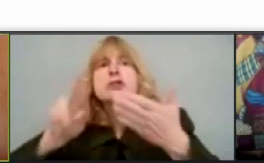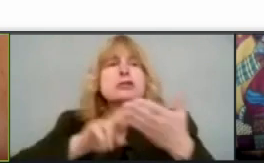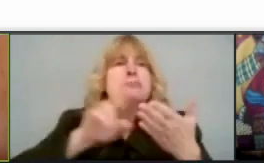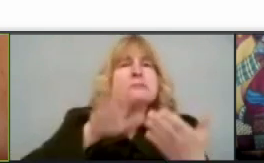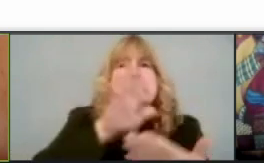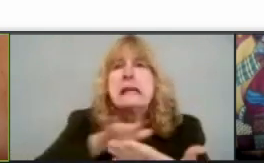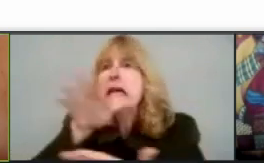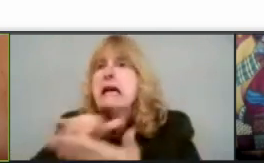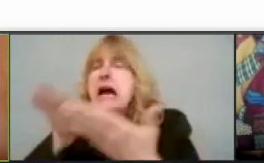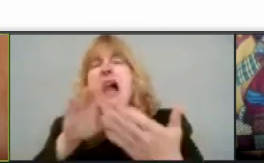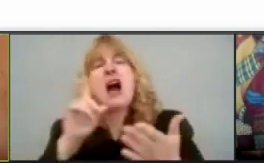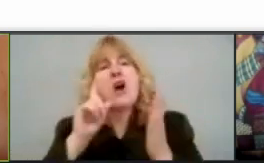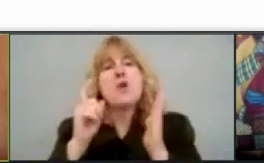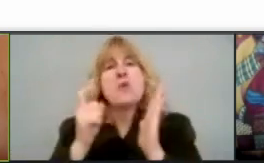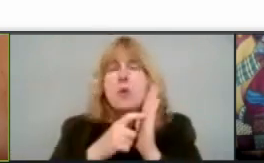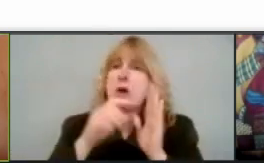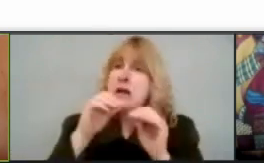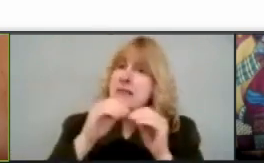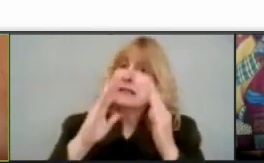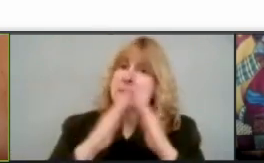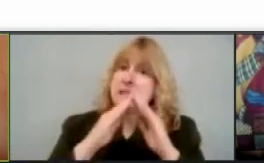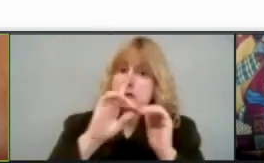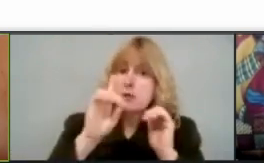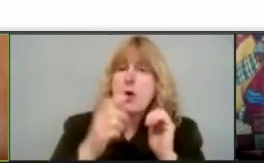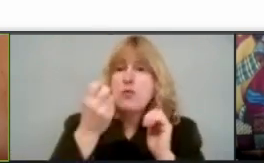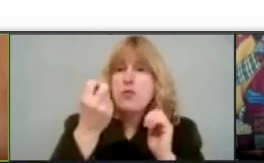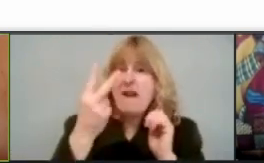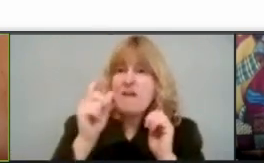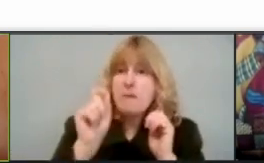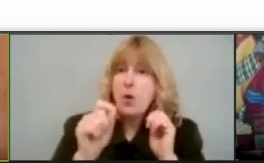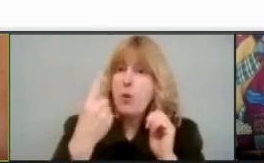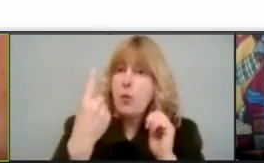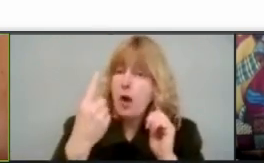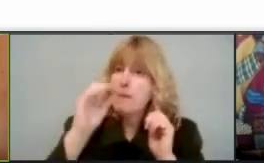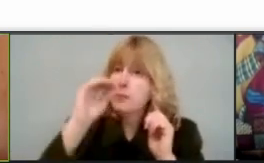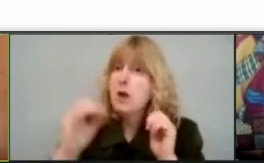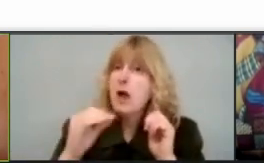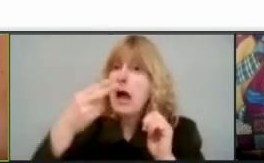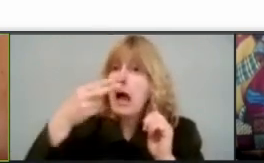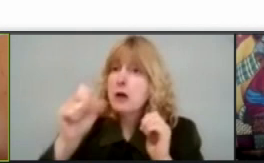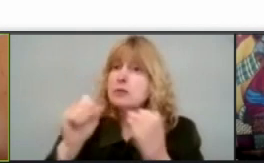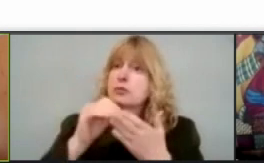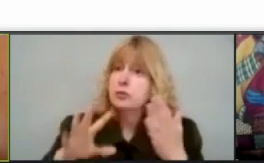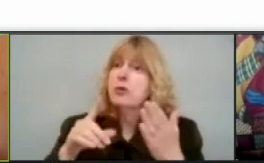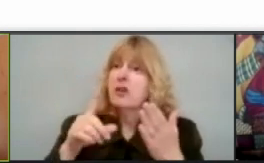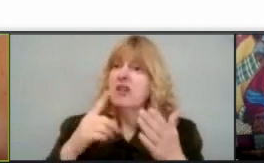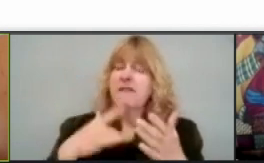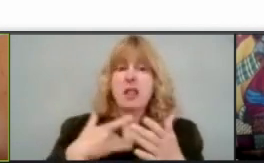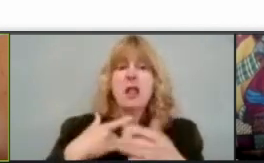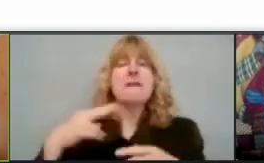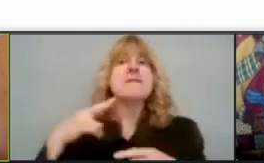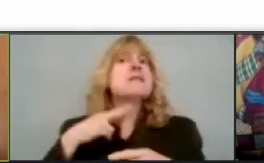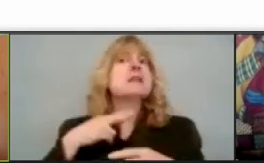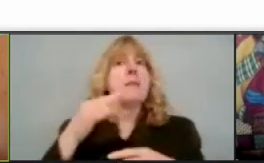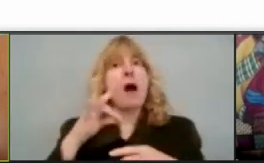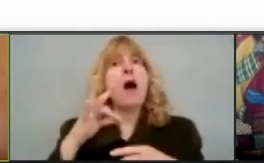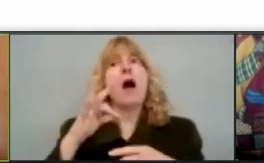Detroit, 12.1% of high school students identified being a victim of physical dating violence in